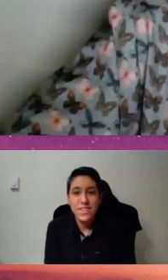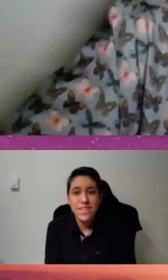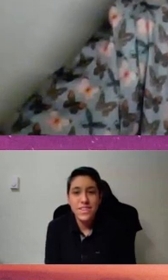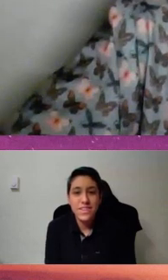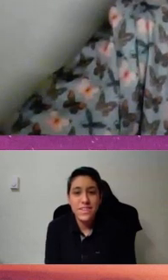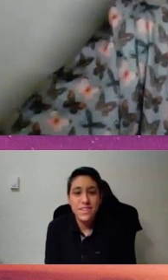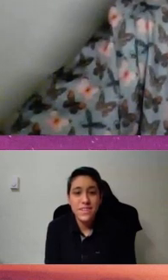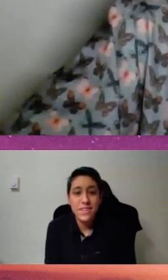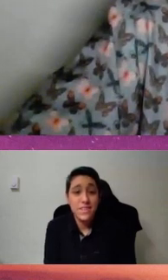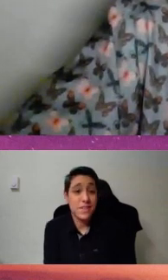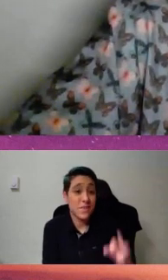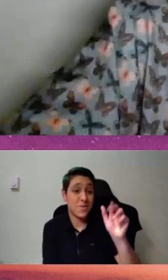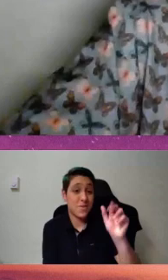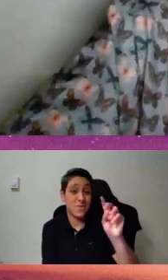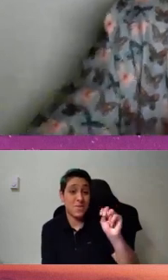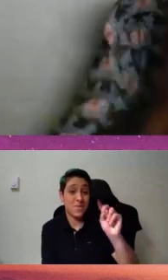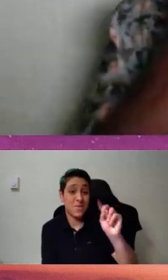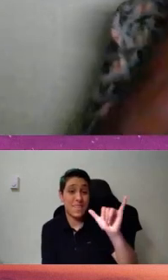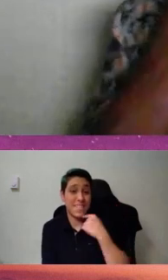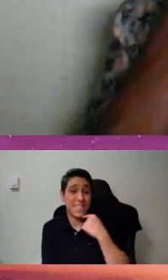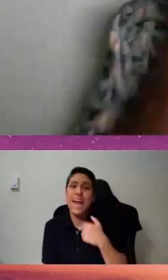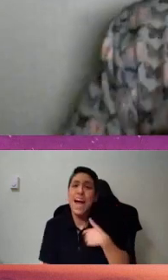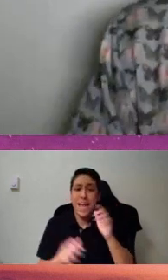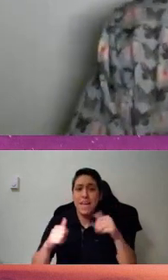I can go.